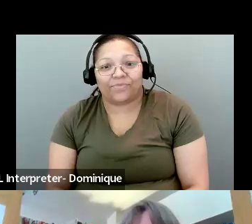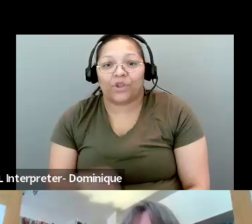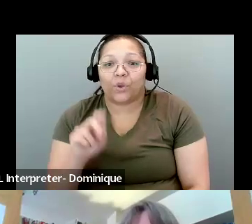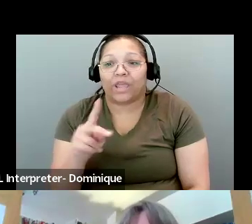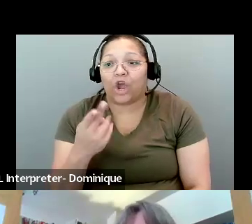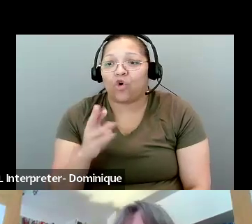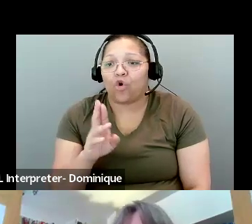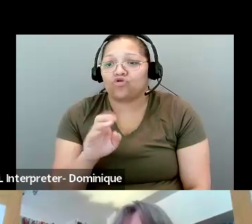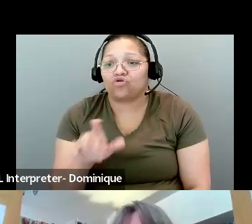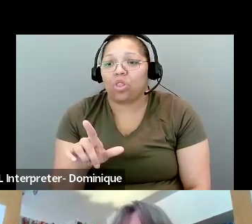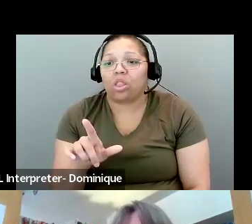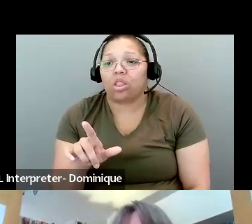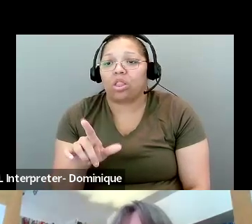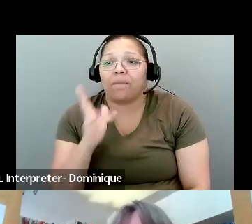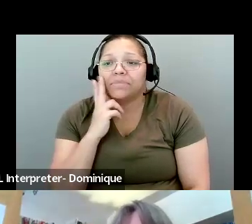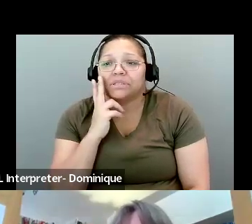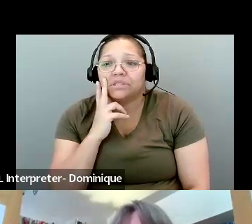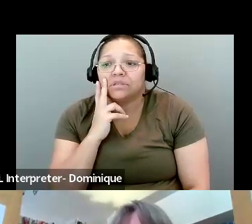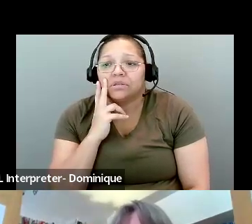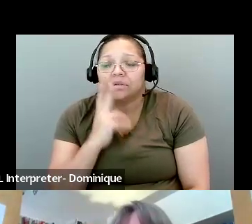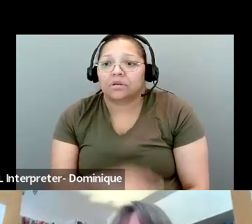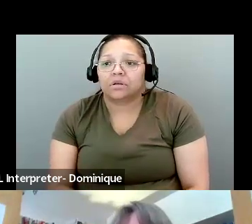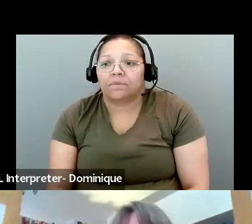Herschel, let's see.